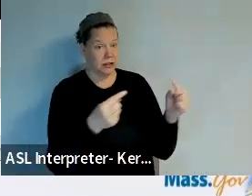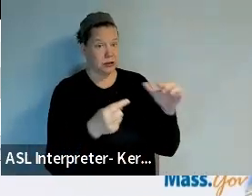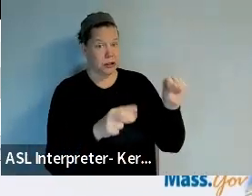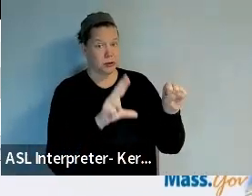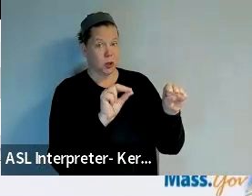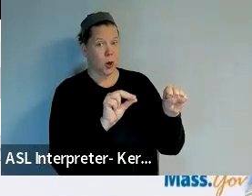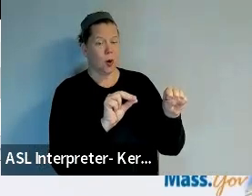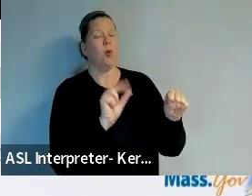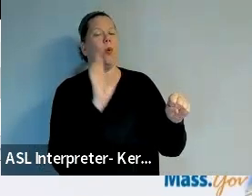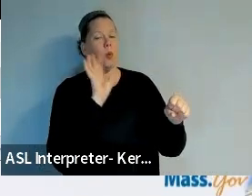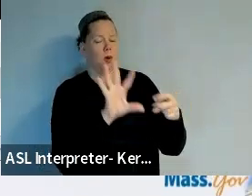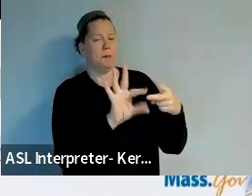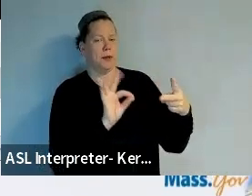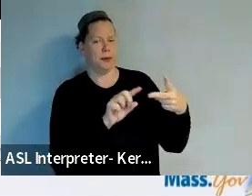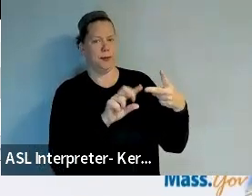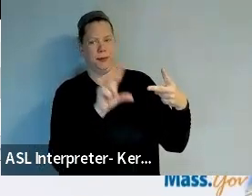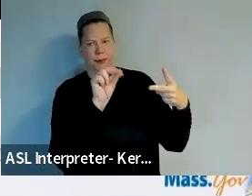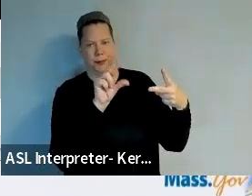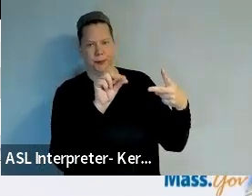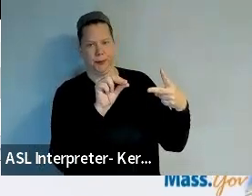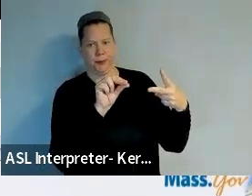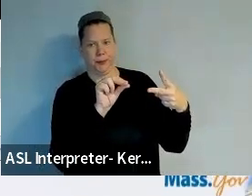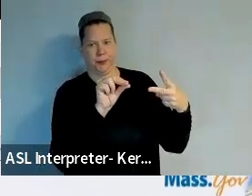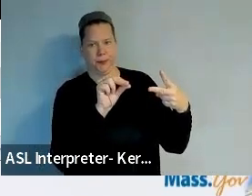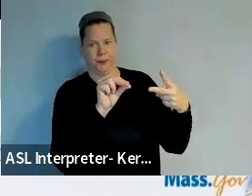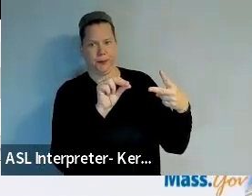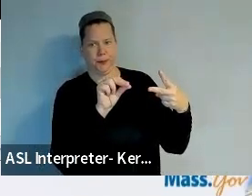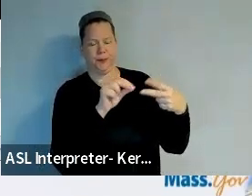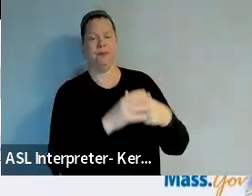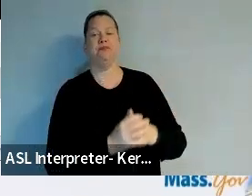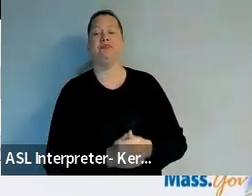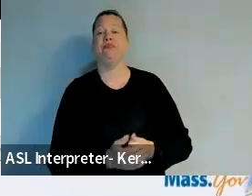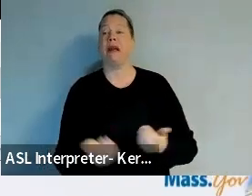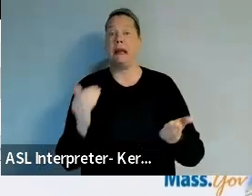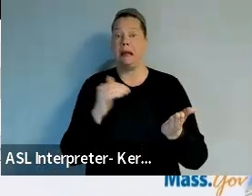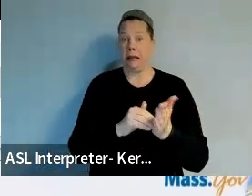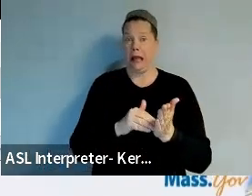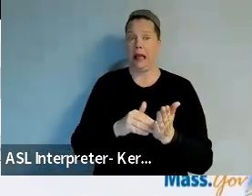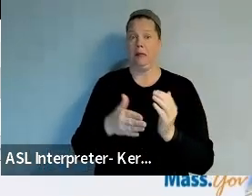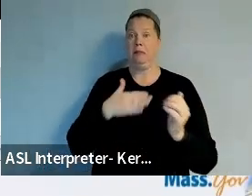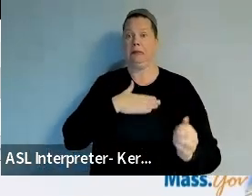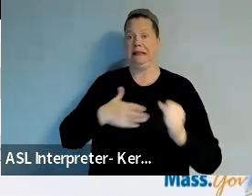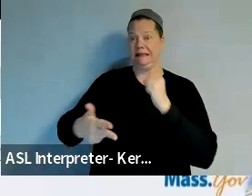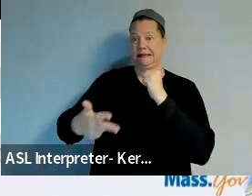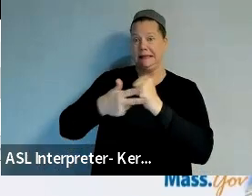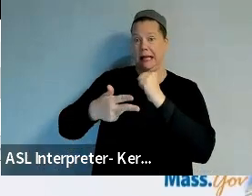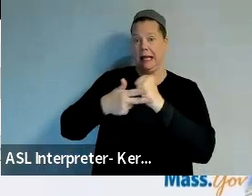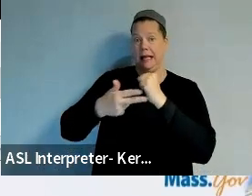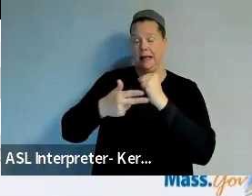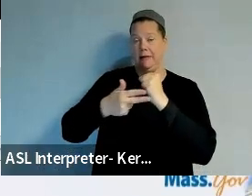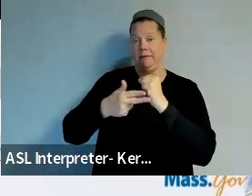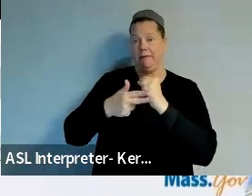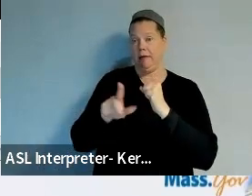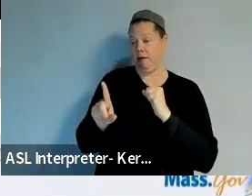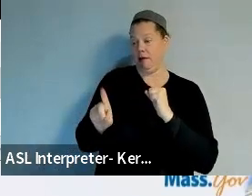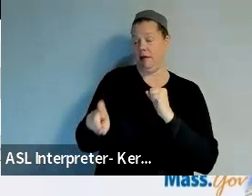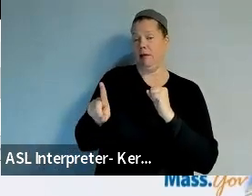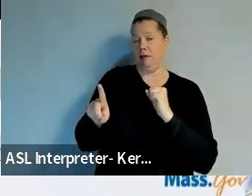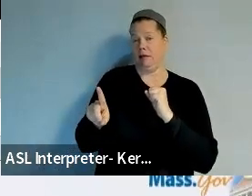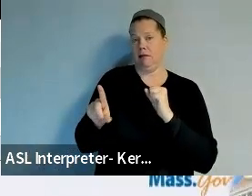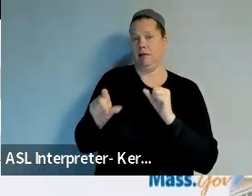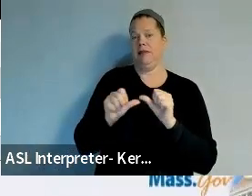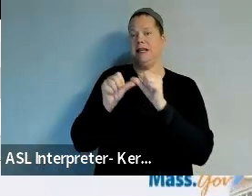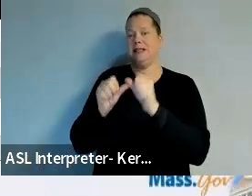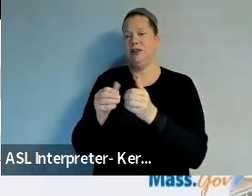Then let's go ahead and save our responses and move to the physical restraint screen. This